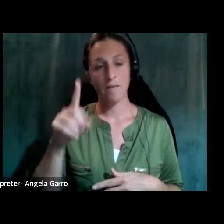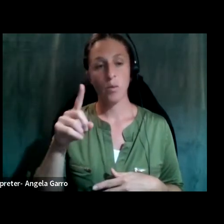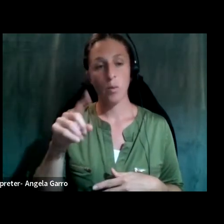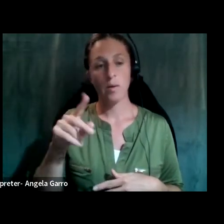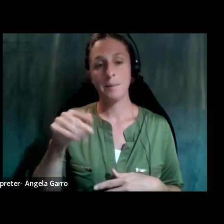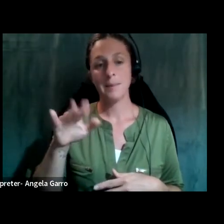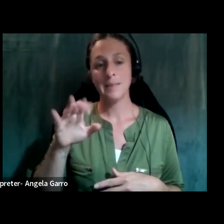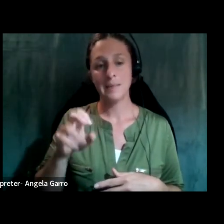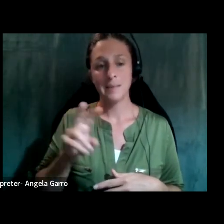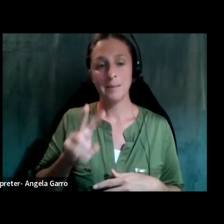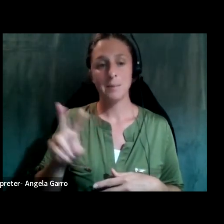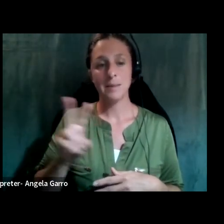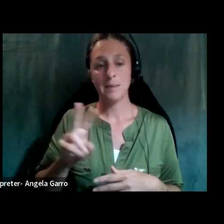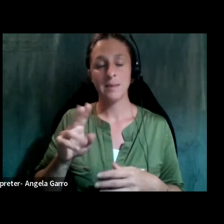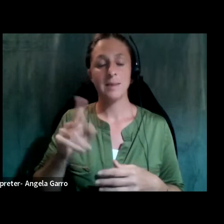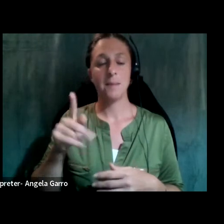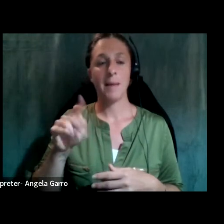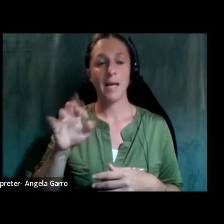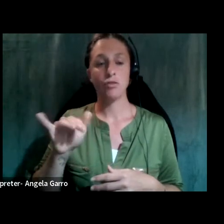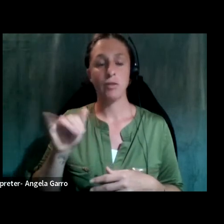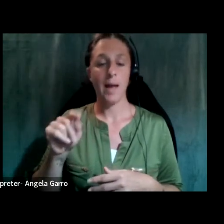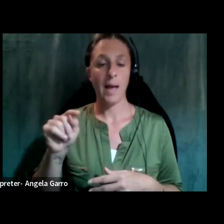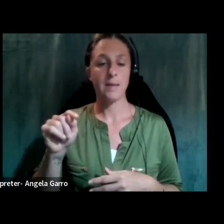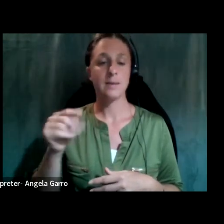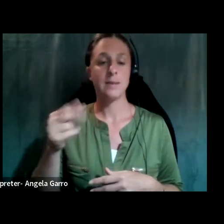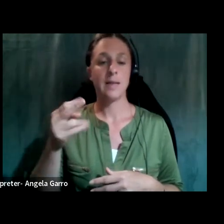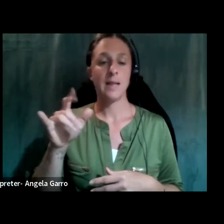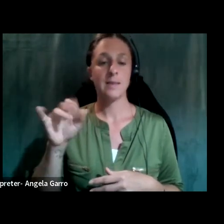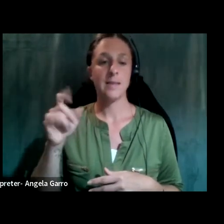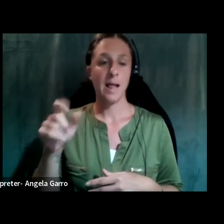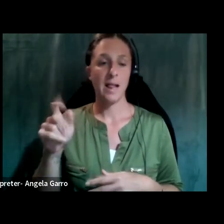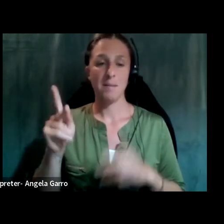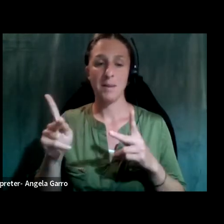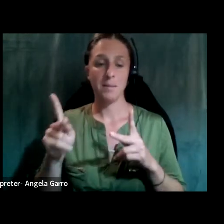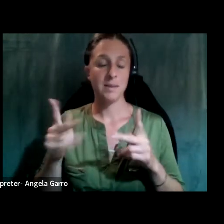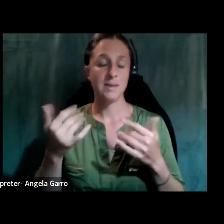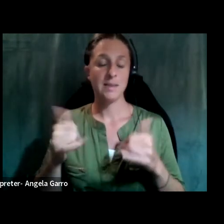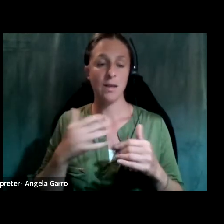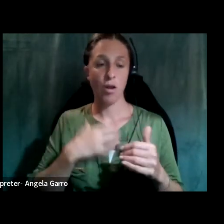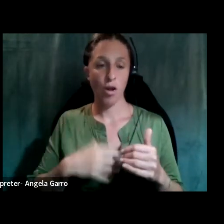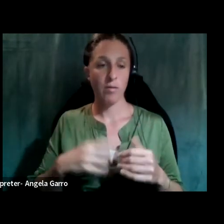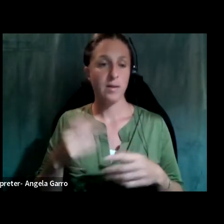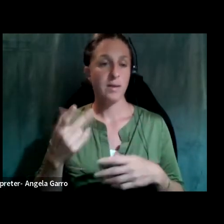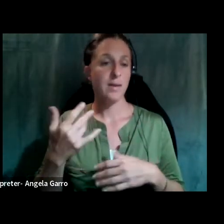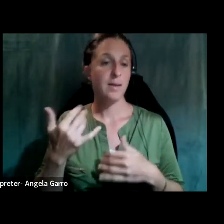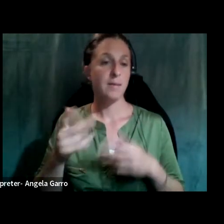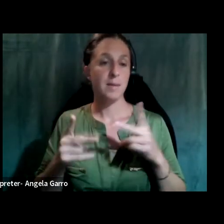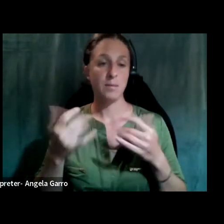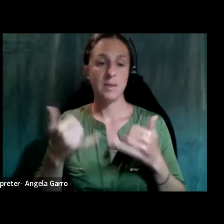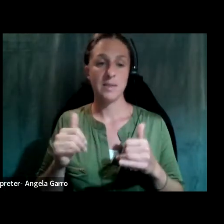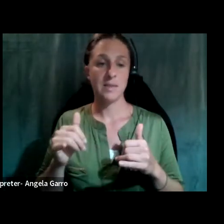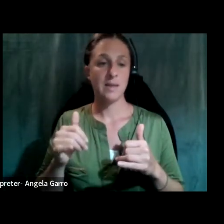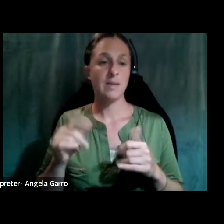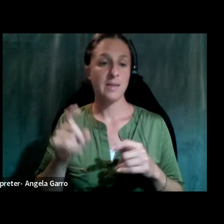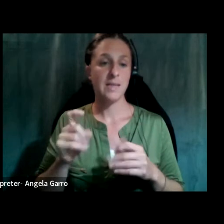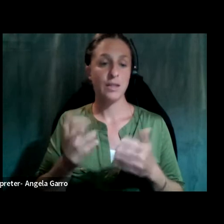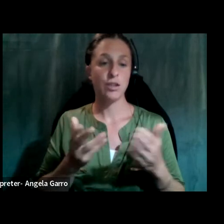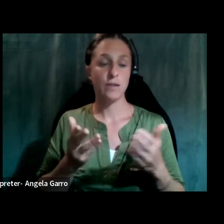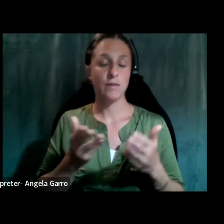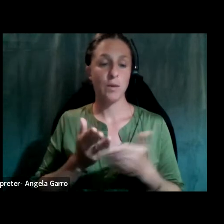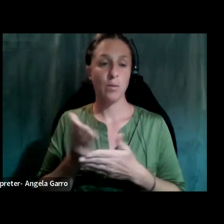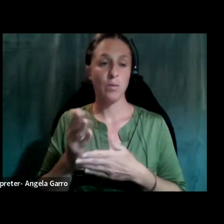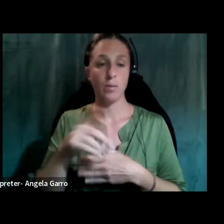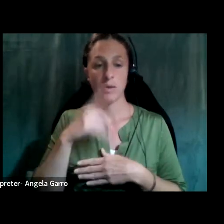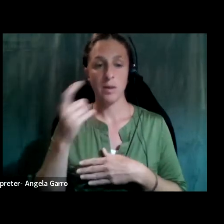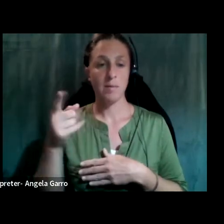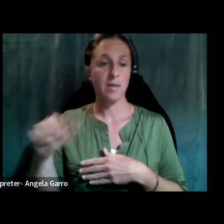at Hillsdale. People are still hungry and they're still in need of services over the summer. So they're